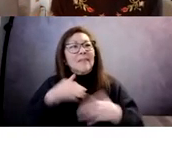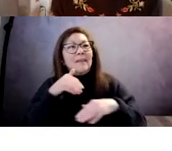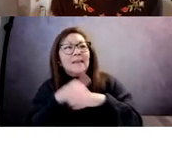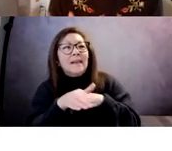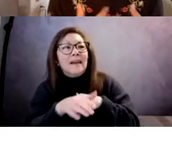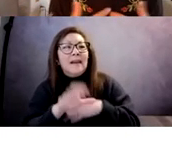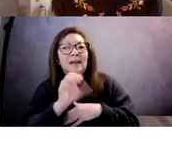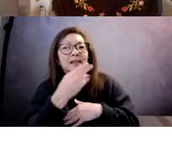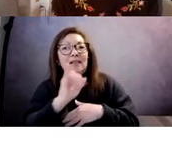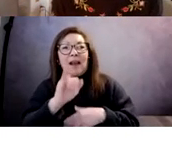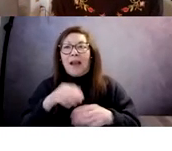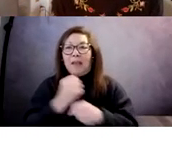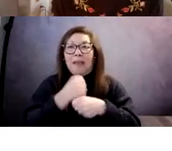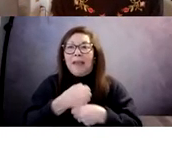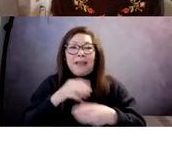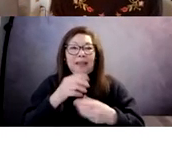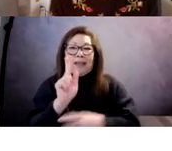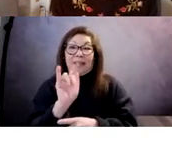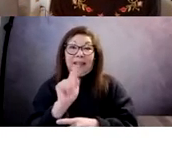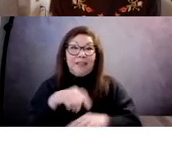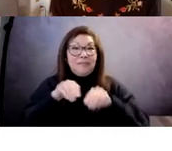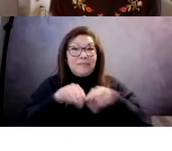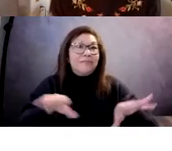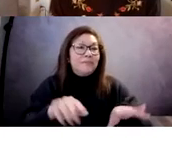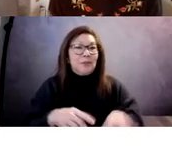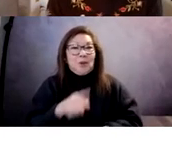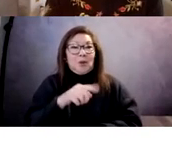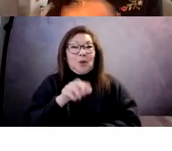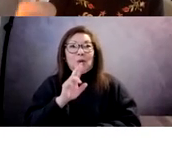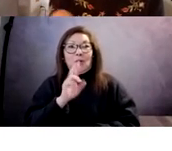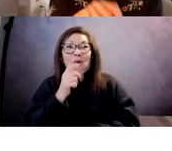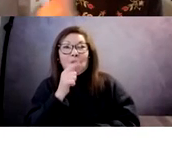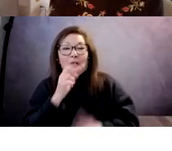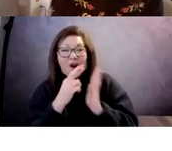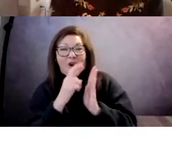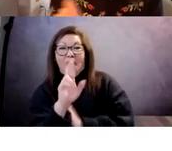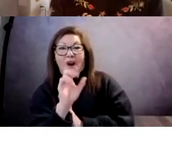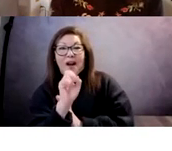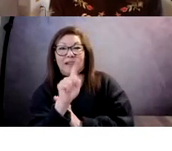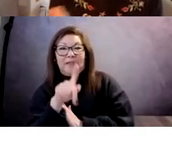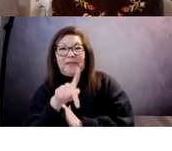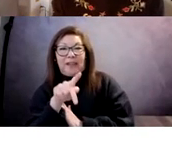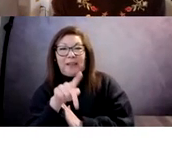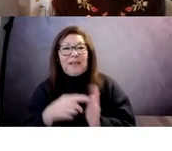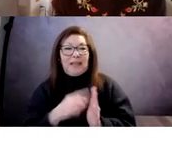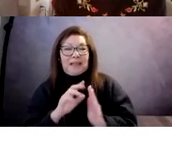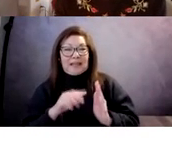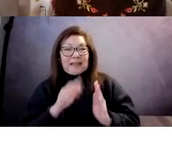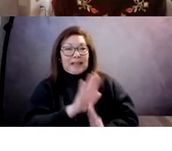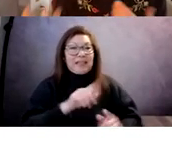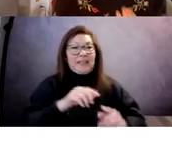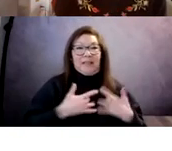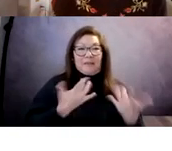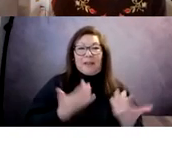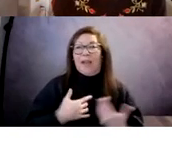making kits to everybody who RSVP'd for his event. He led us through the process of chai making as we had a